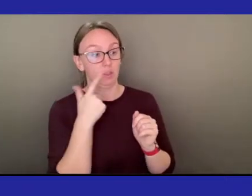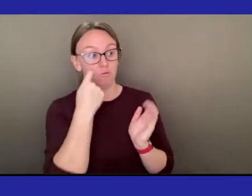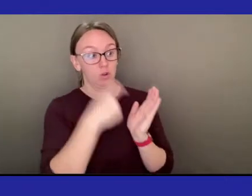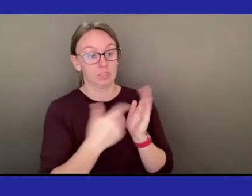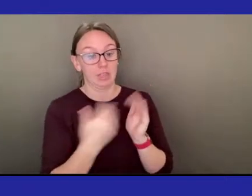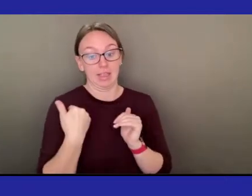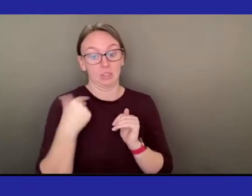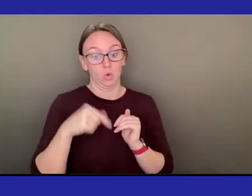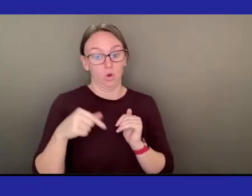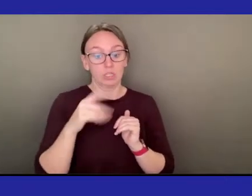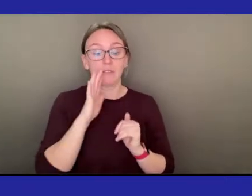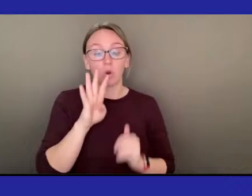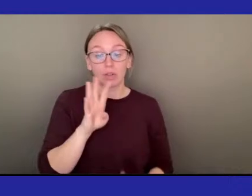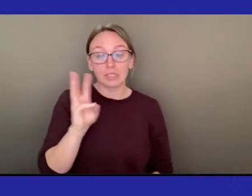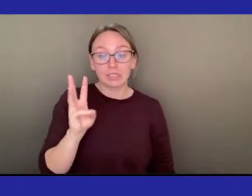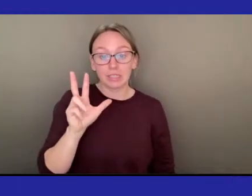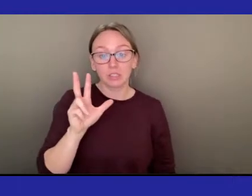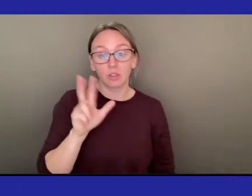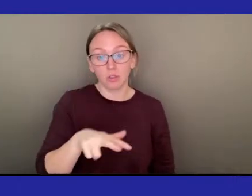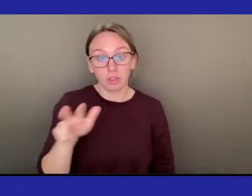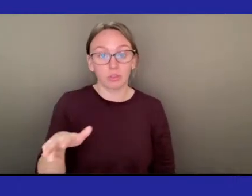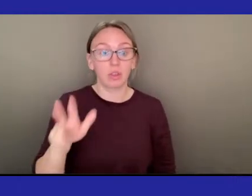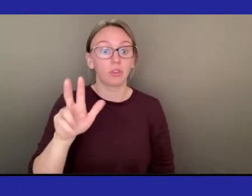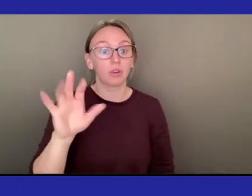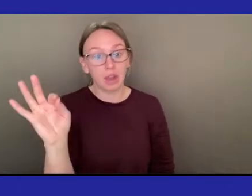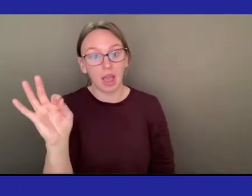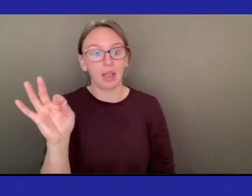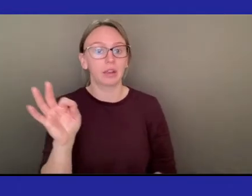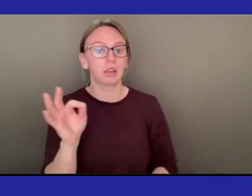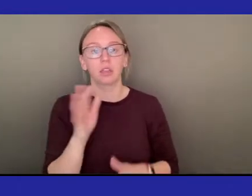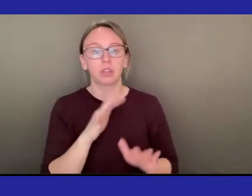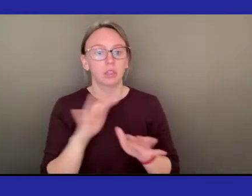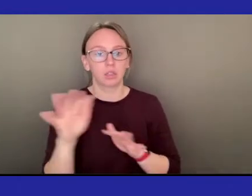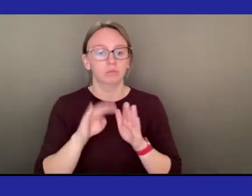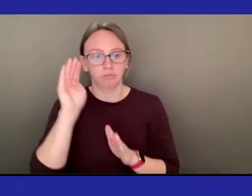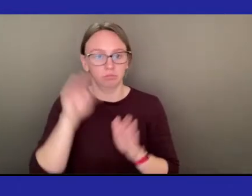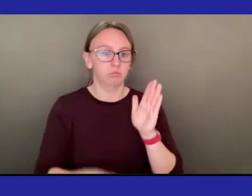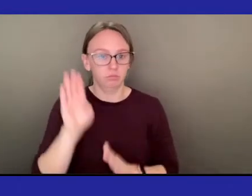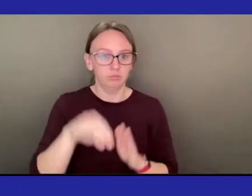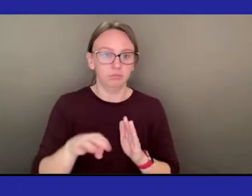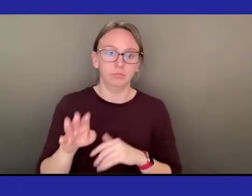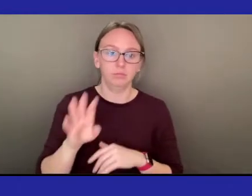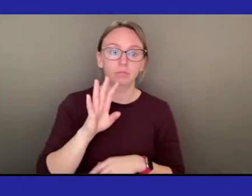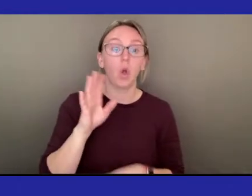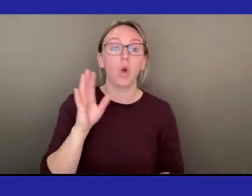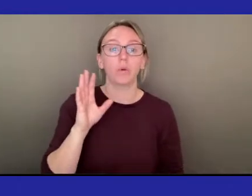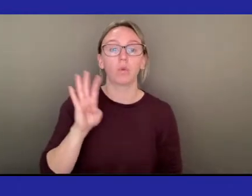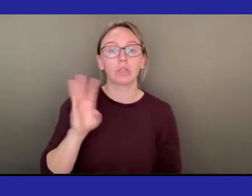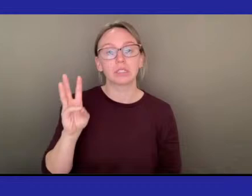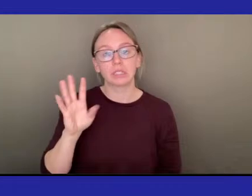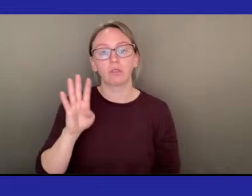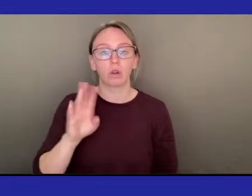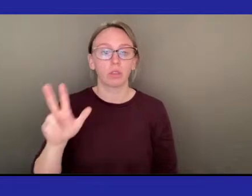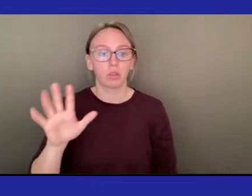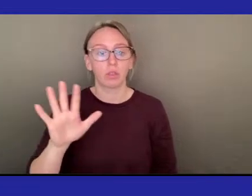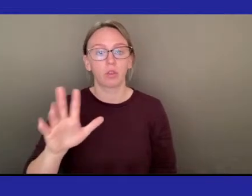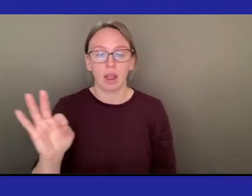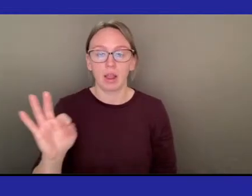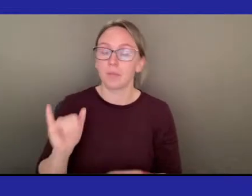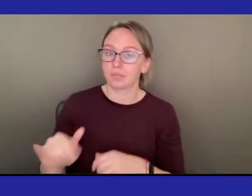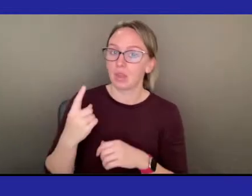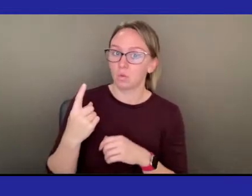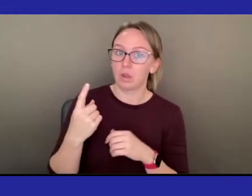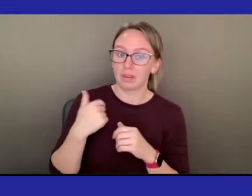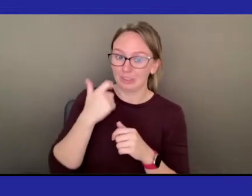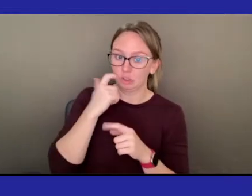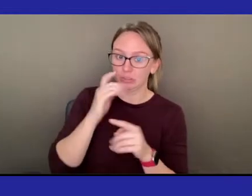Bumping 46, around. 43, 39. It kind of moves one- more than you'd expect. The one that matters from our perspective is the definition that is exactly what that says,